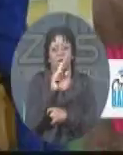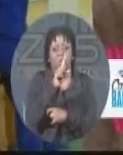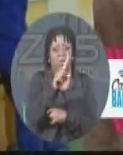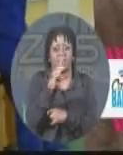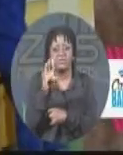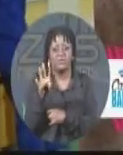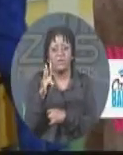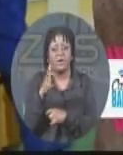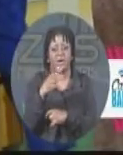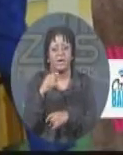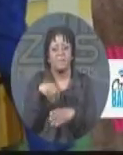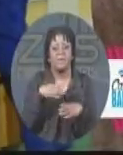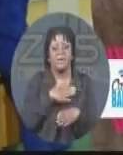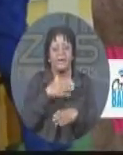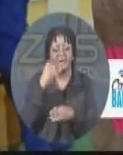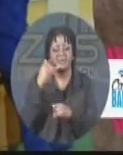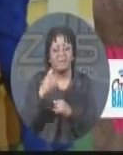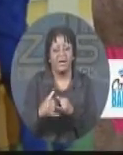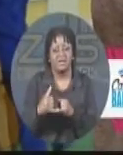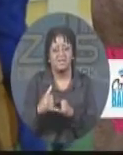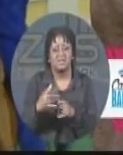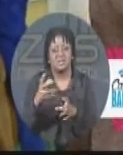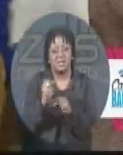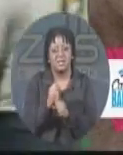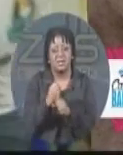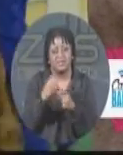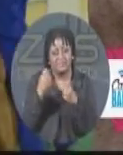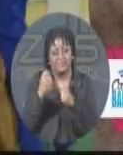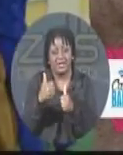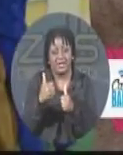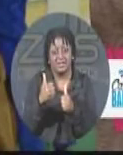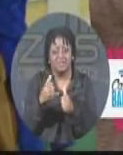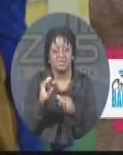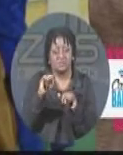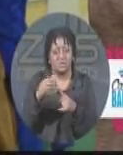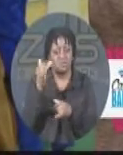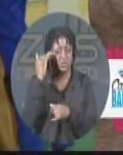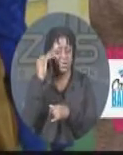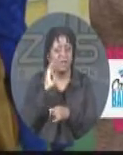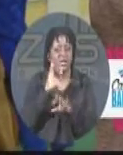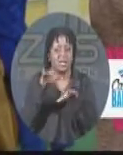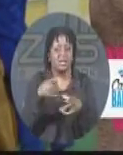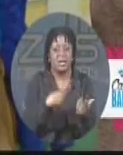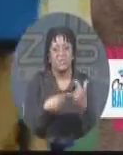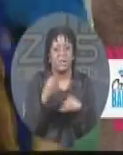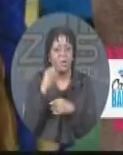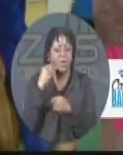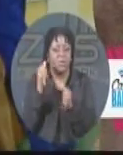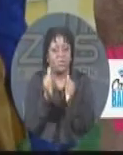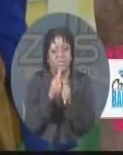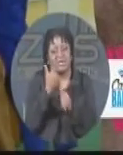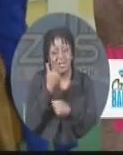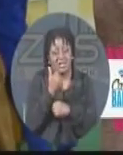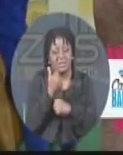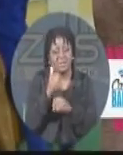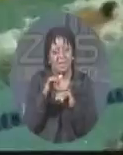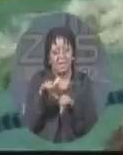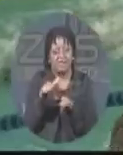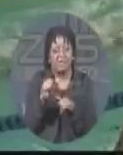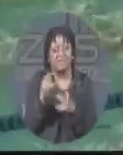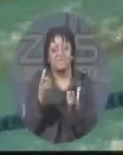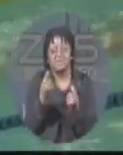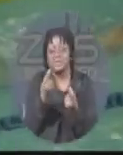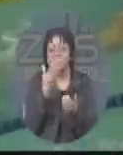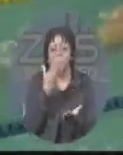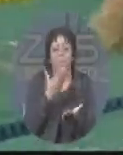2:21.14. My plan was to just take out the race fast as I can and just know that I could kind of come home with a little bit left. And I feel like I did that pretty well.